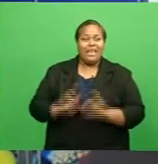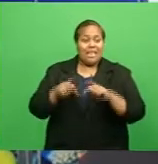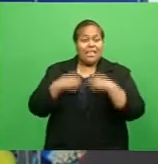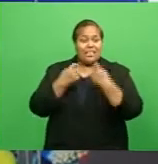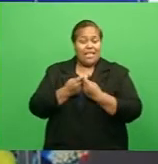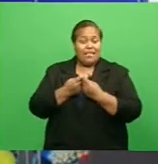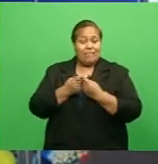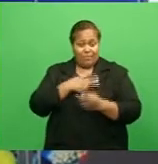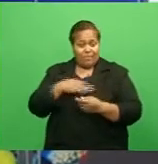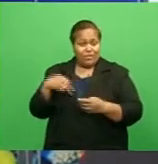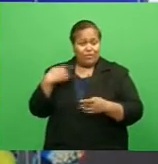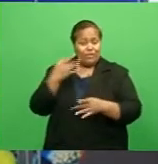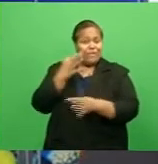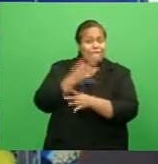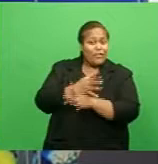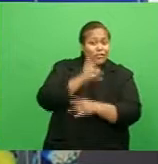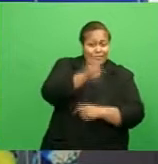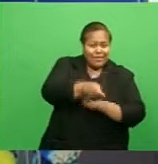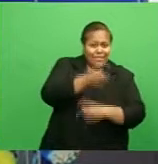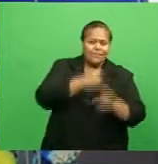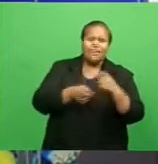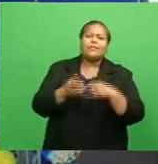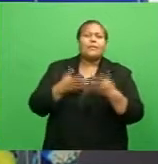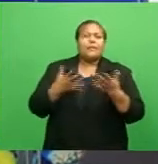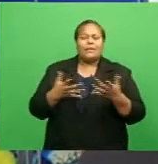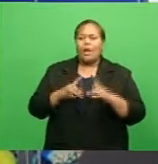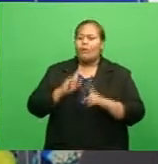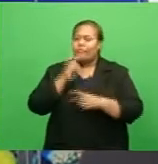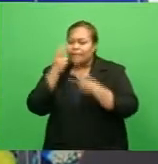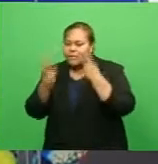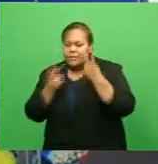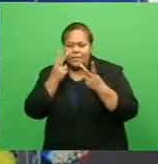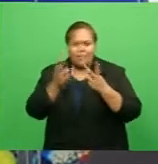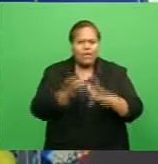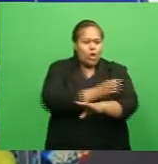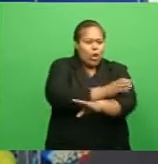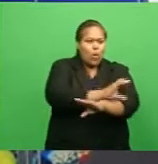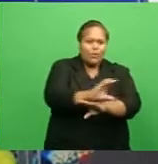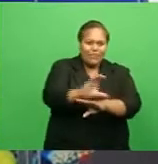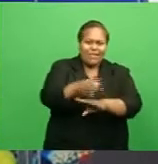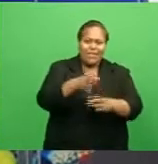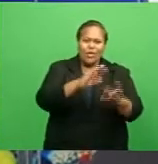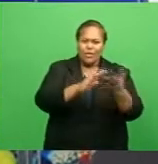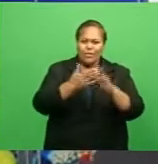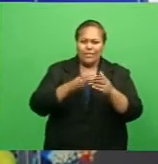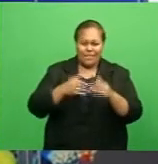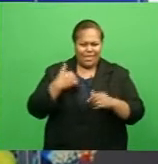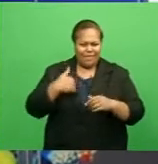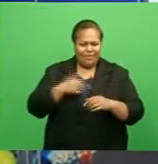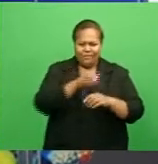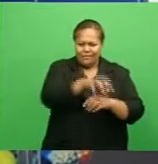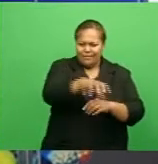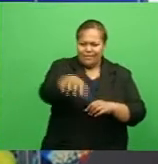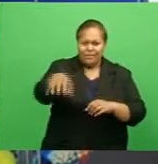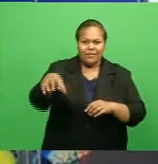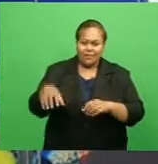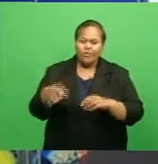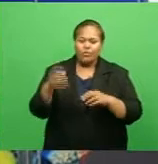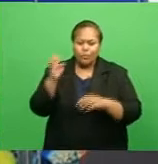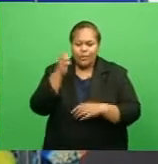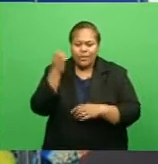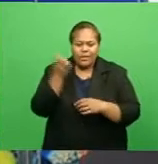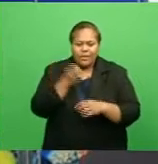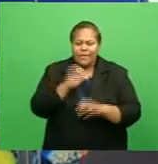Fisheries Ministry have gone out to a number of coastal communities to inspect scuba diving activity and in the process